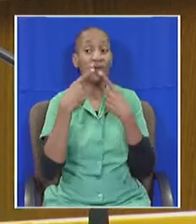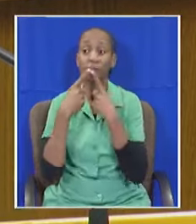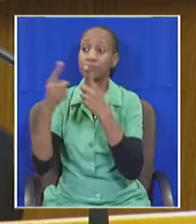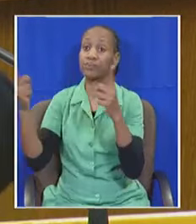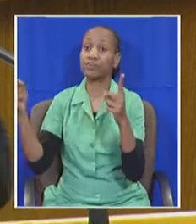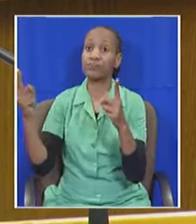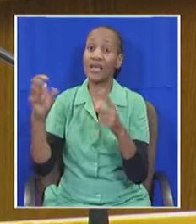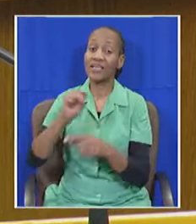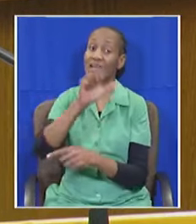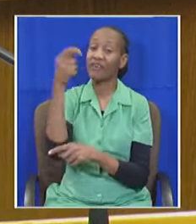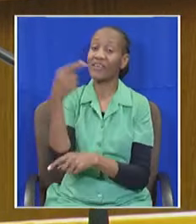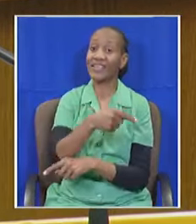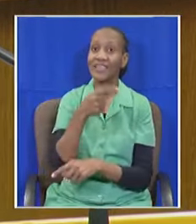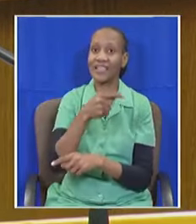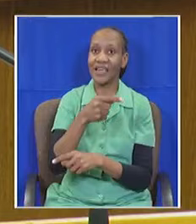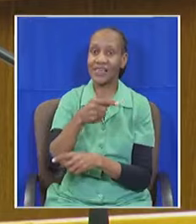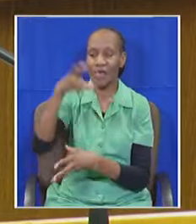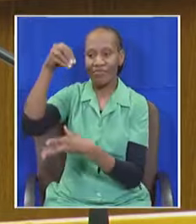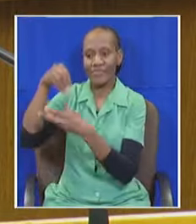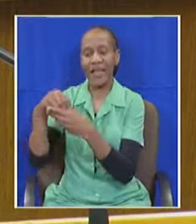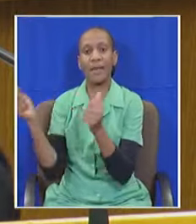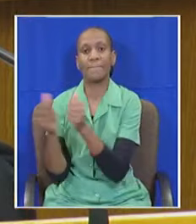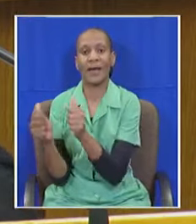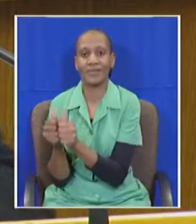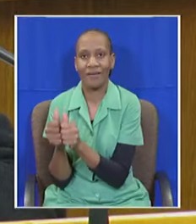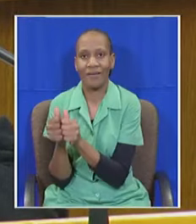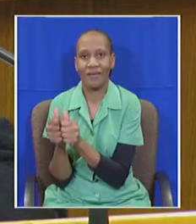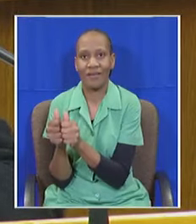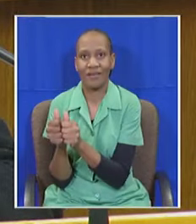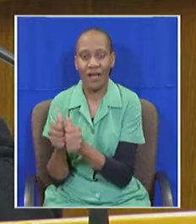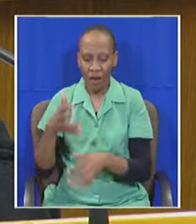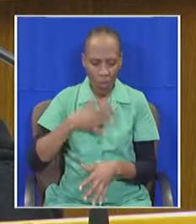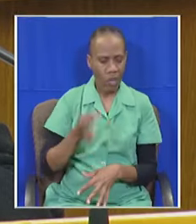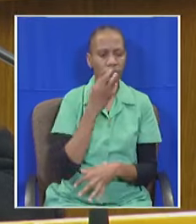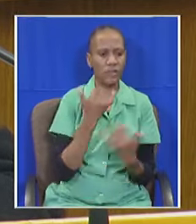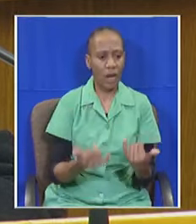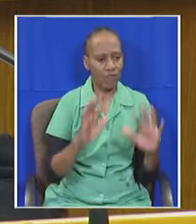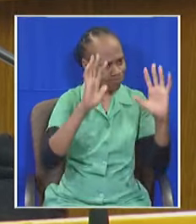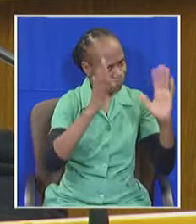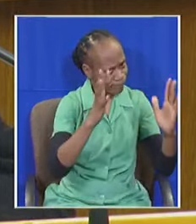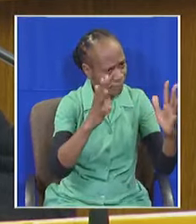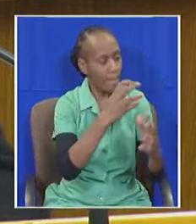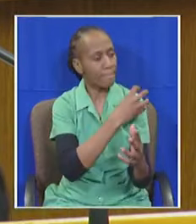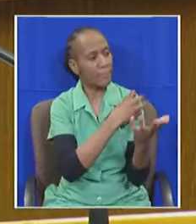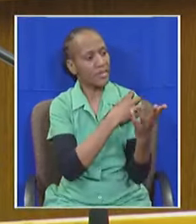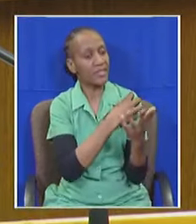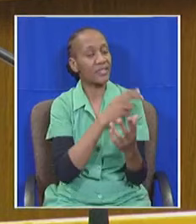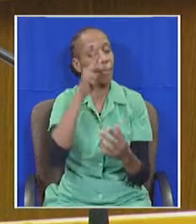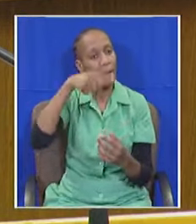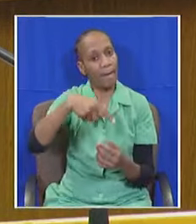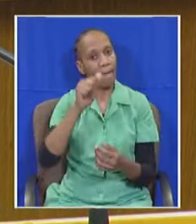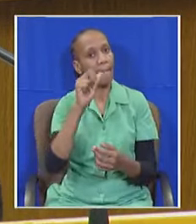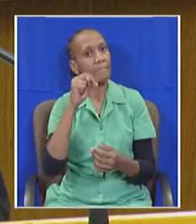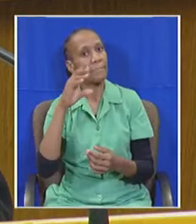as one of the partners. And really, I must congratulate you, Minister Naledi Pandor